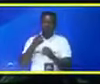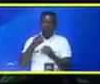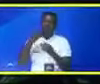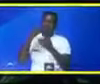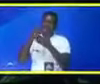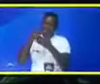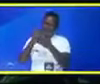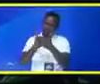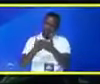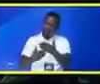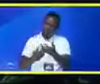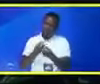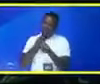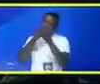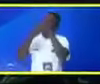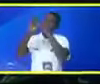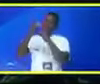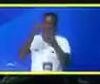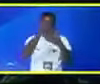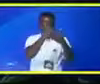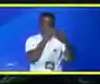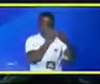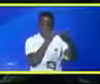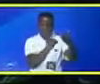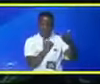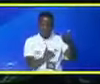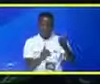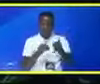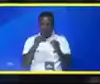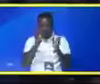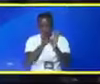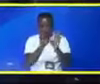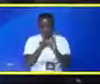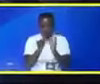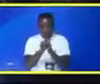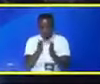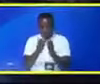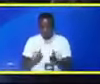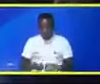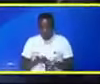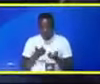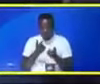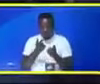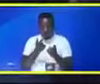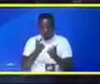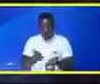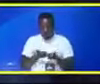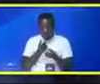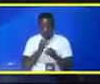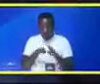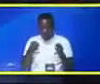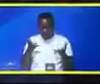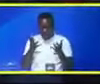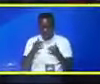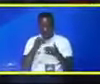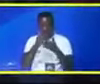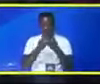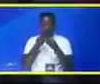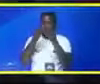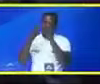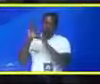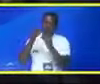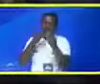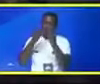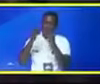ziakata. All doors open. Someone is prophesying. Doors to exploits in ministry. Efata, be open.